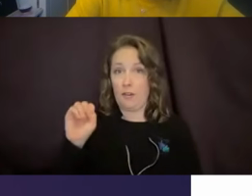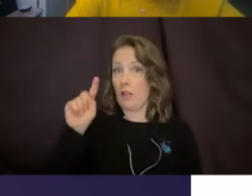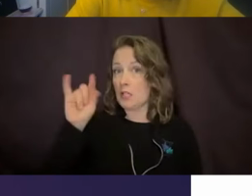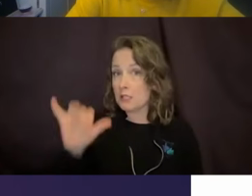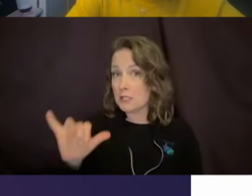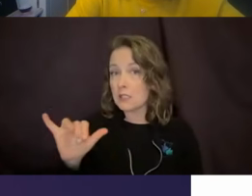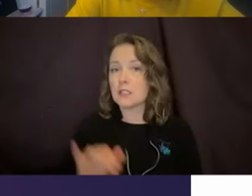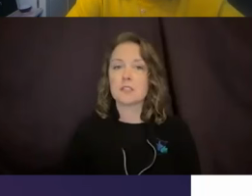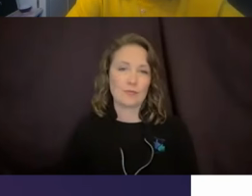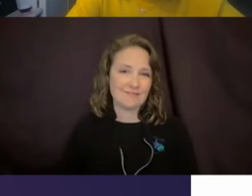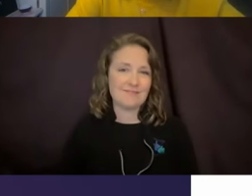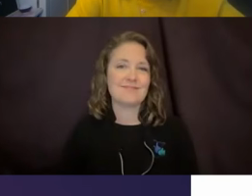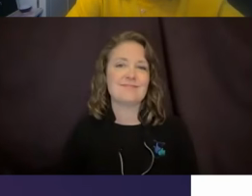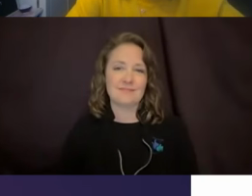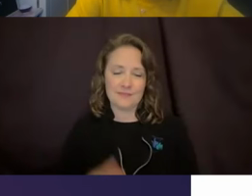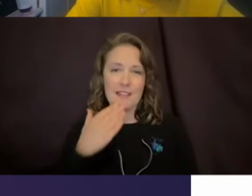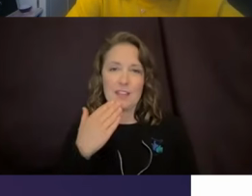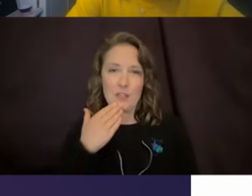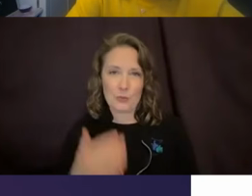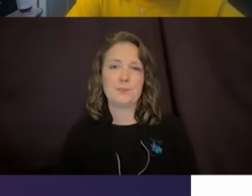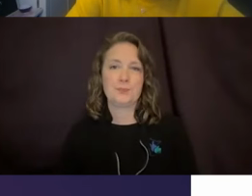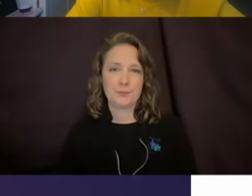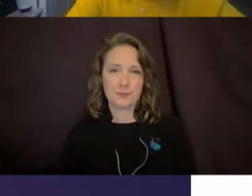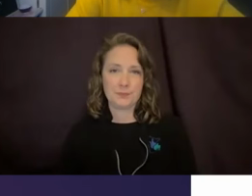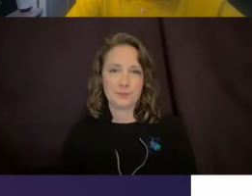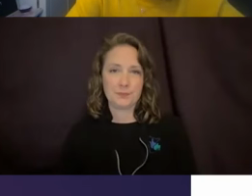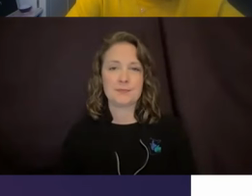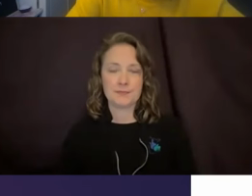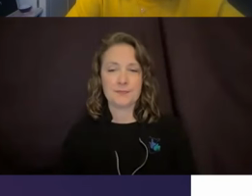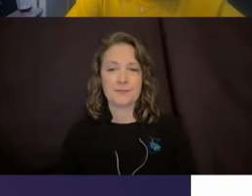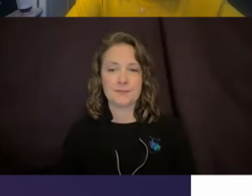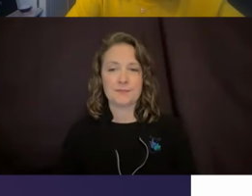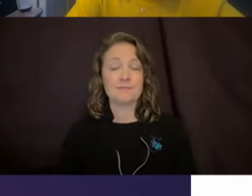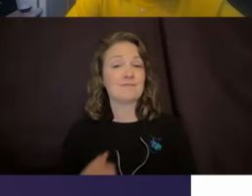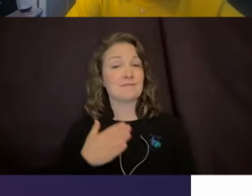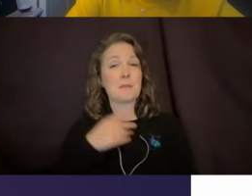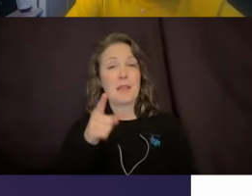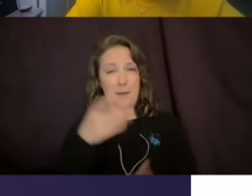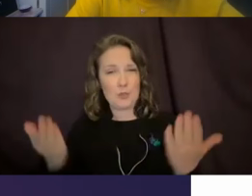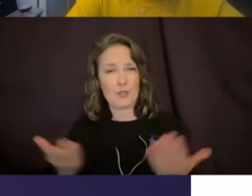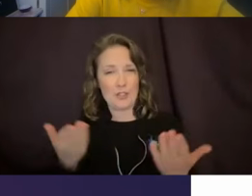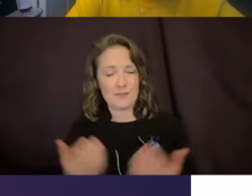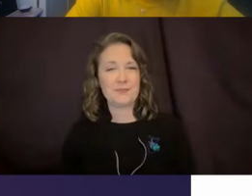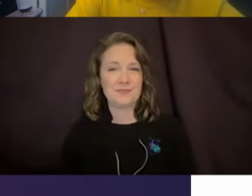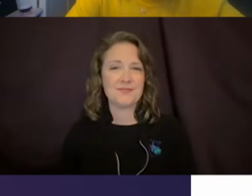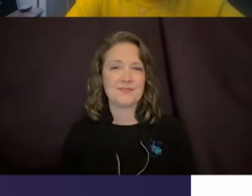Yeah, thank you for sharing that. I think that I'm happy that you're here, and thank you for